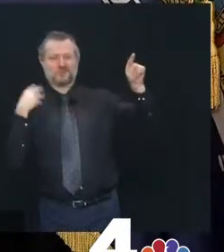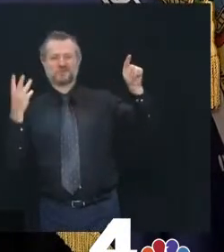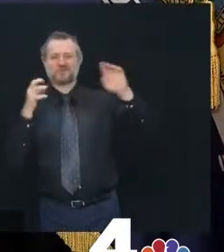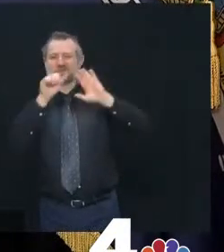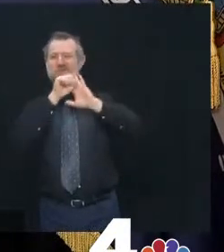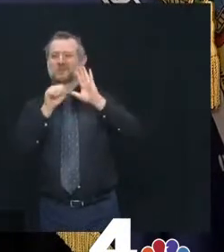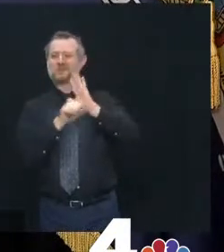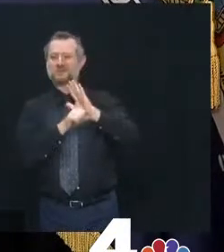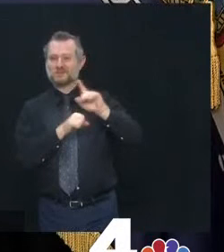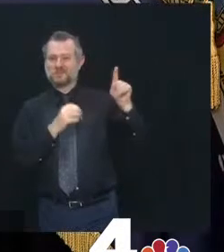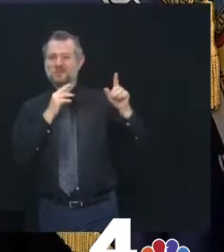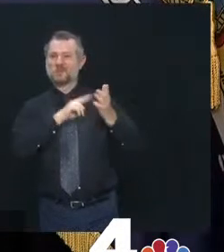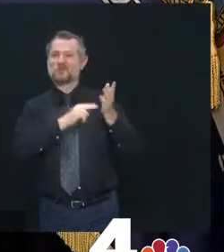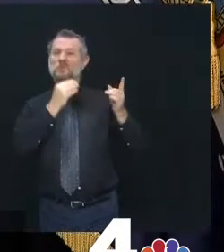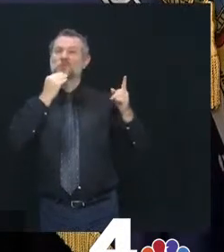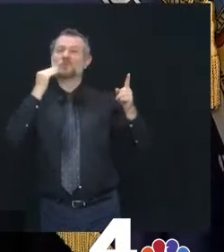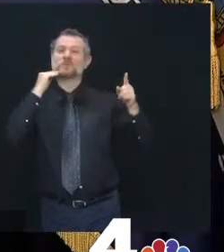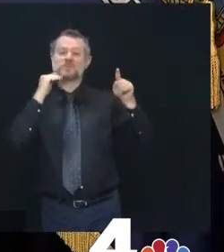home.